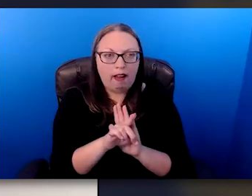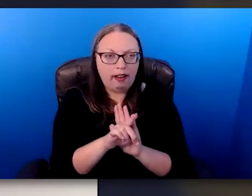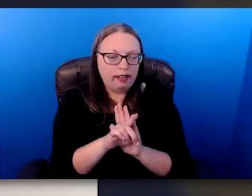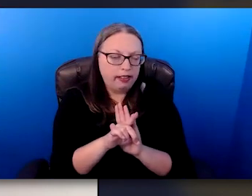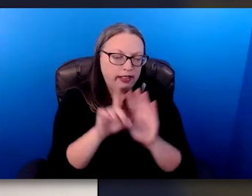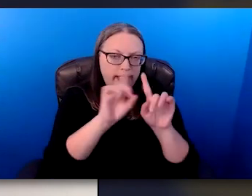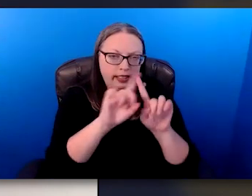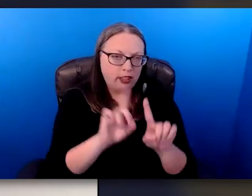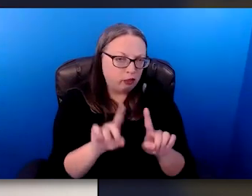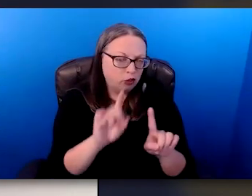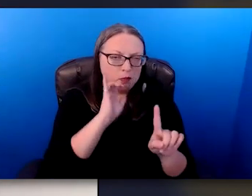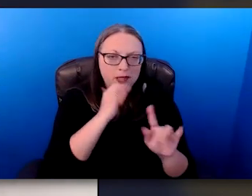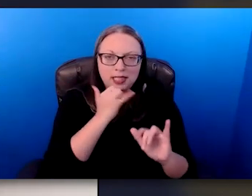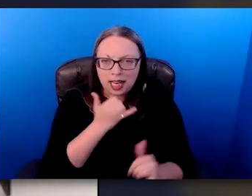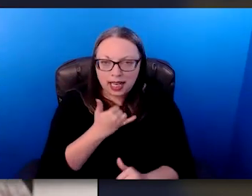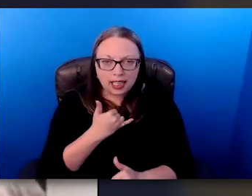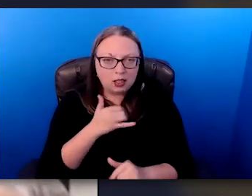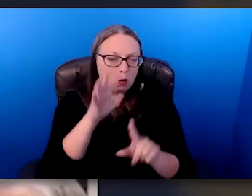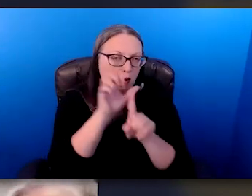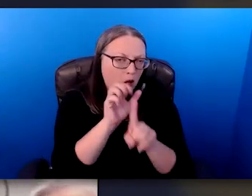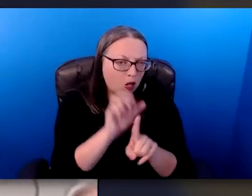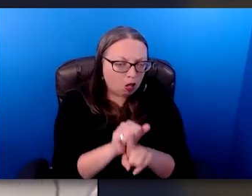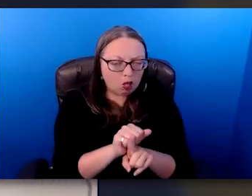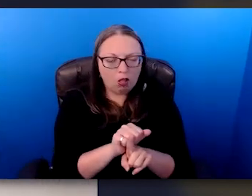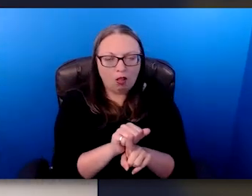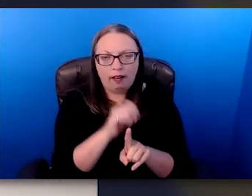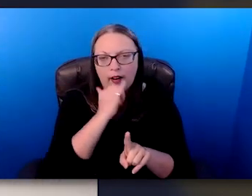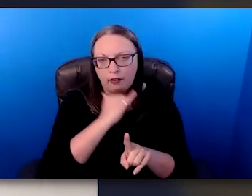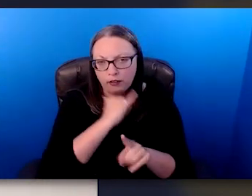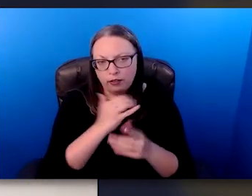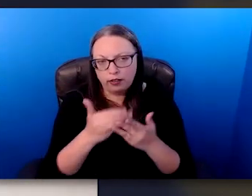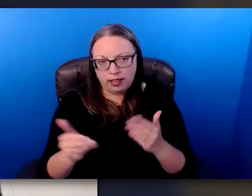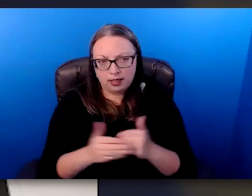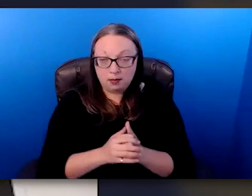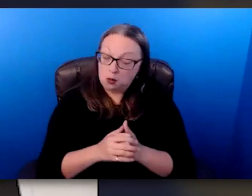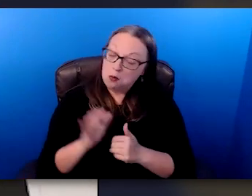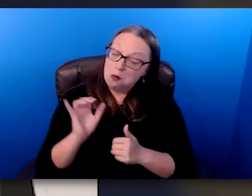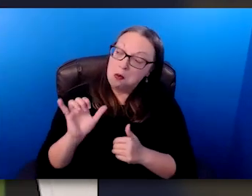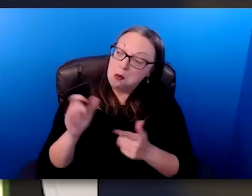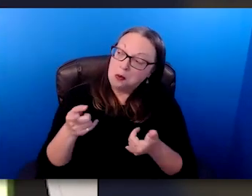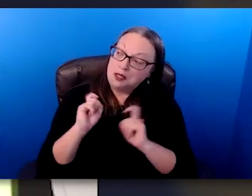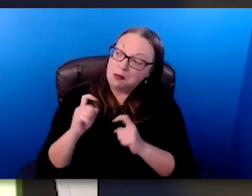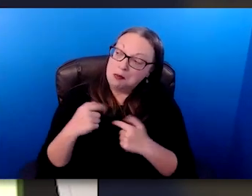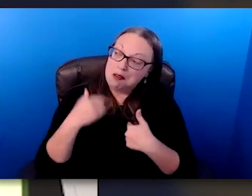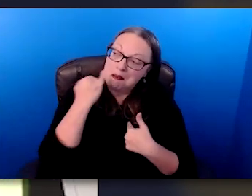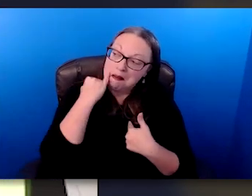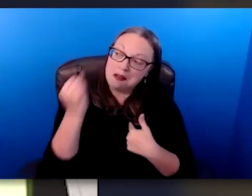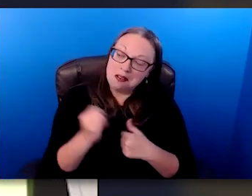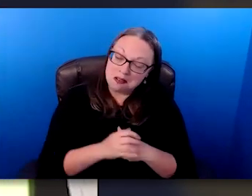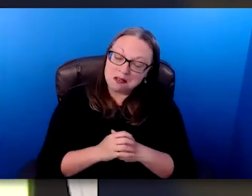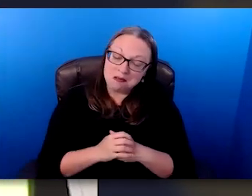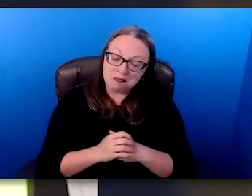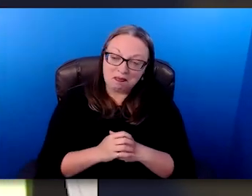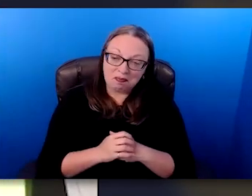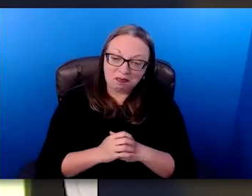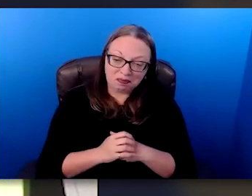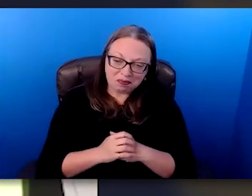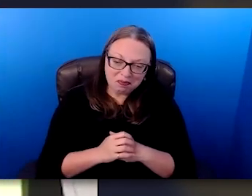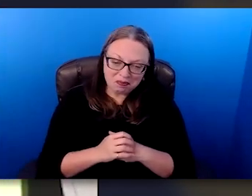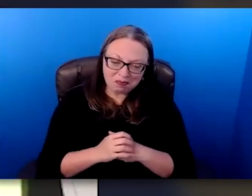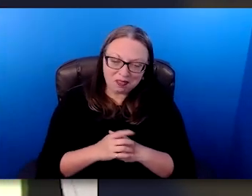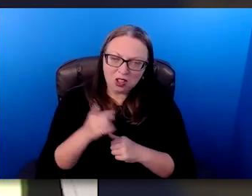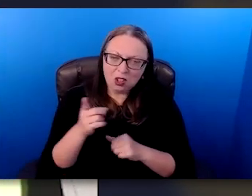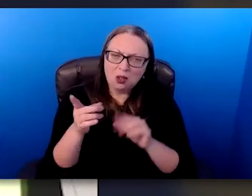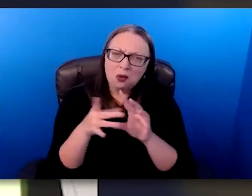hallucinations and so on. So I thought that was an interesting example. It's giving me some ideas here. This is so Susan, you had spoke a bit